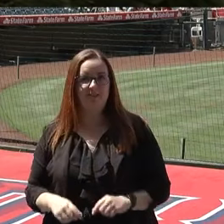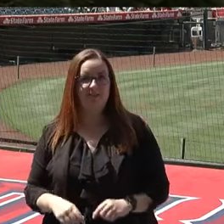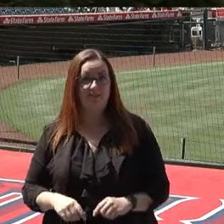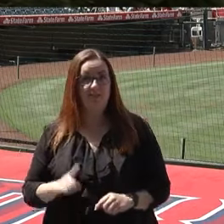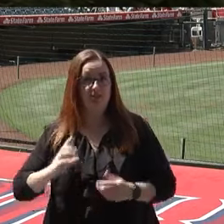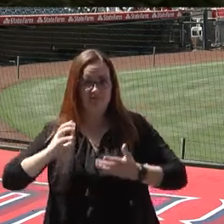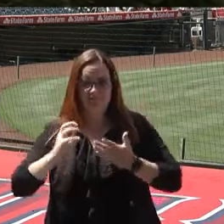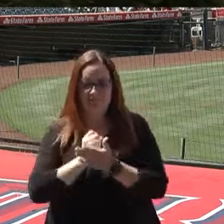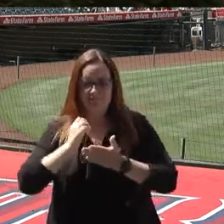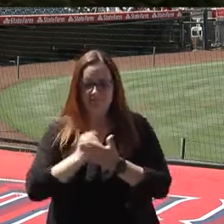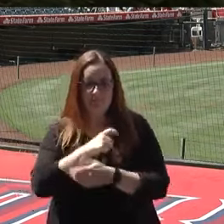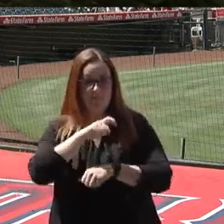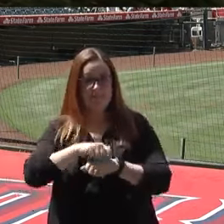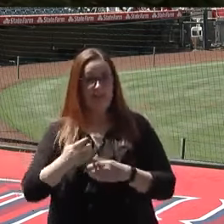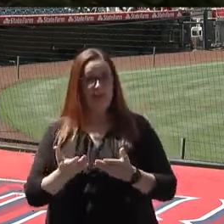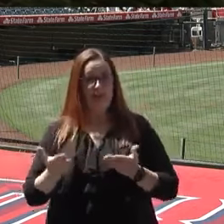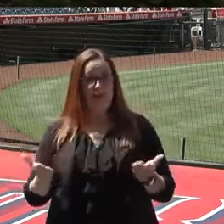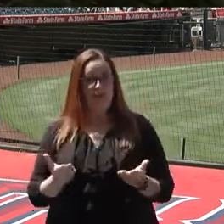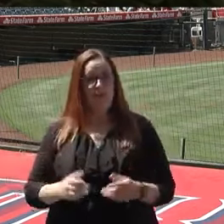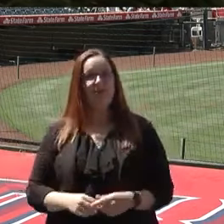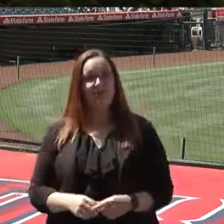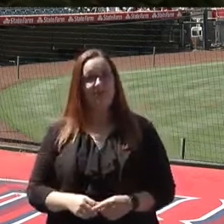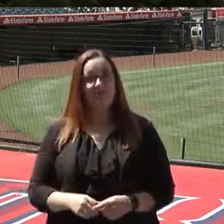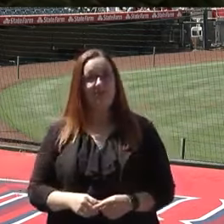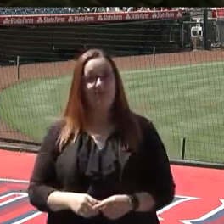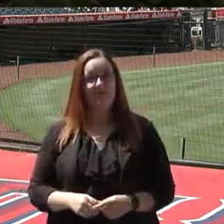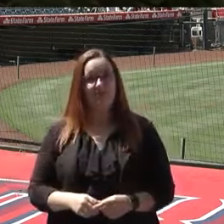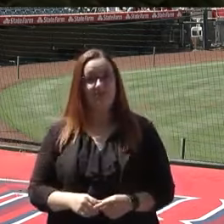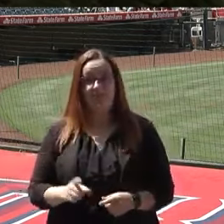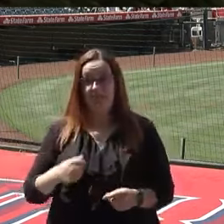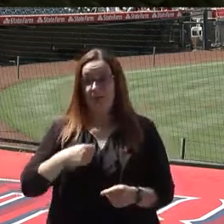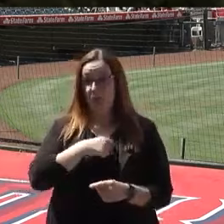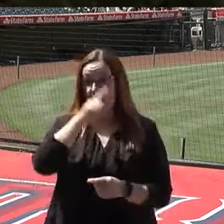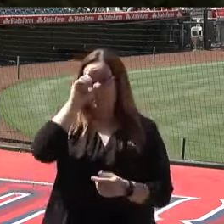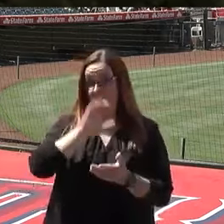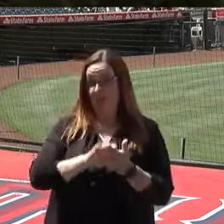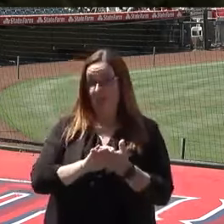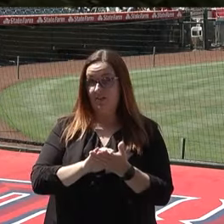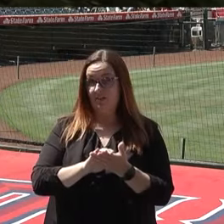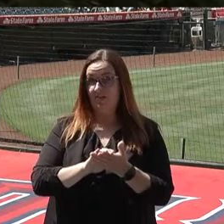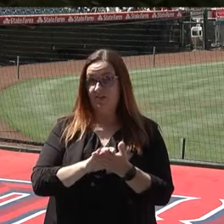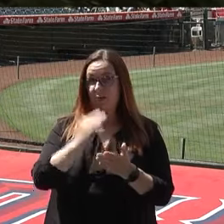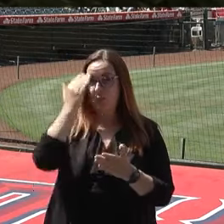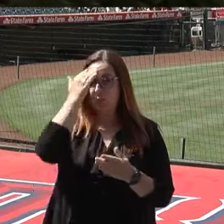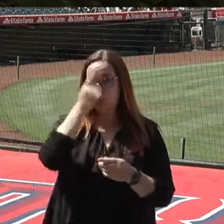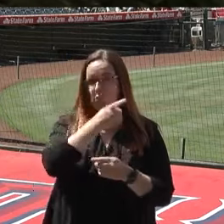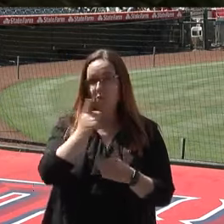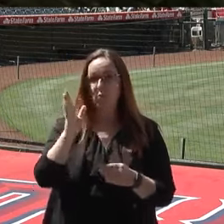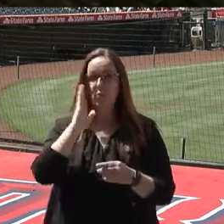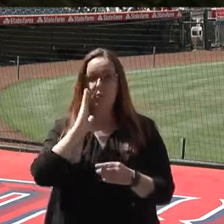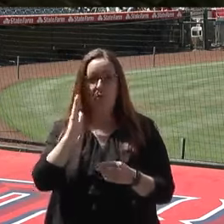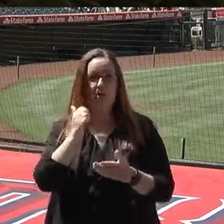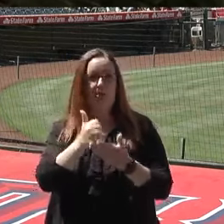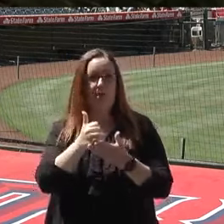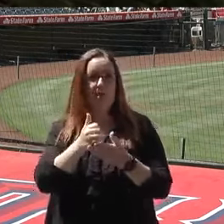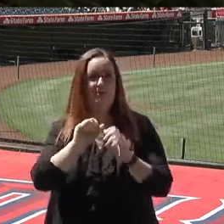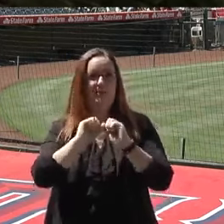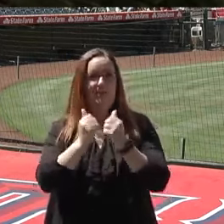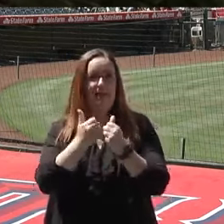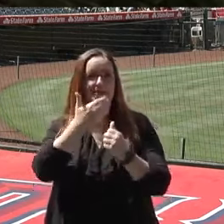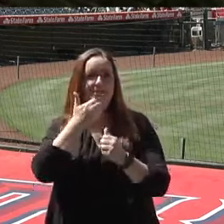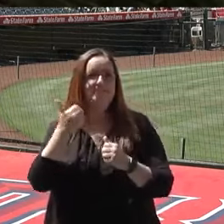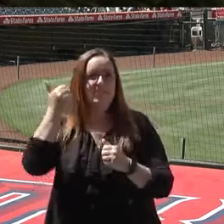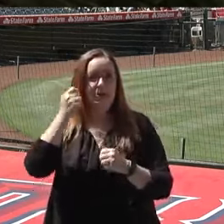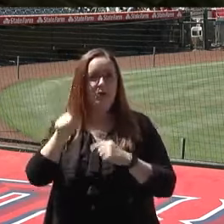your time as Cal State Long Beach students, and we believe, we know, that you will make our society better as